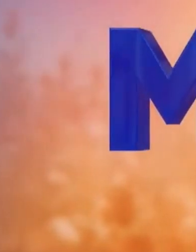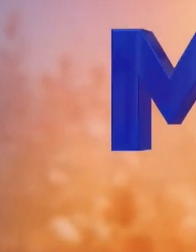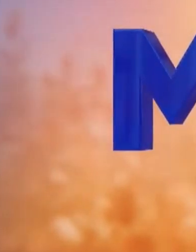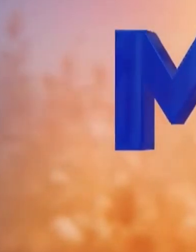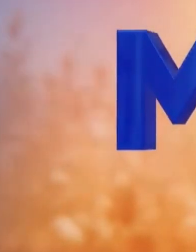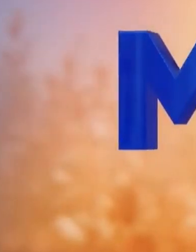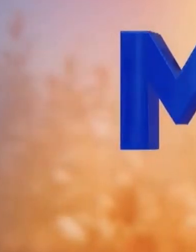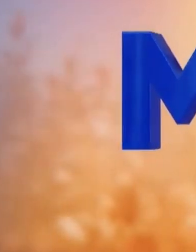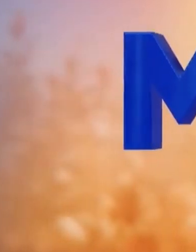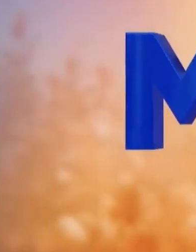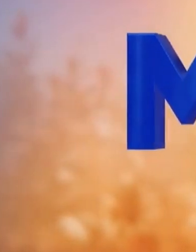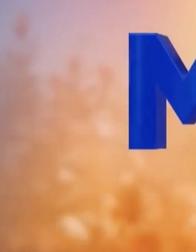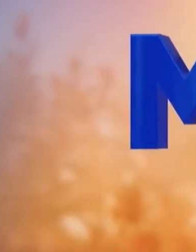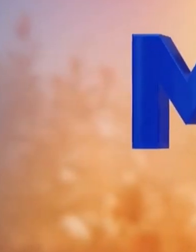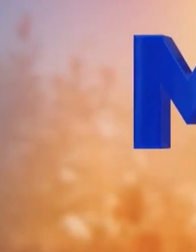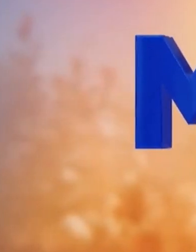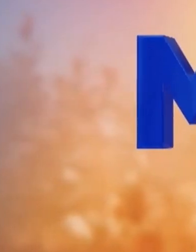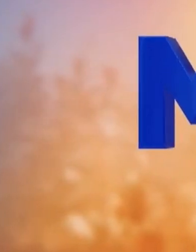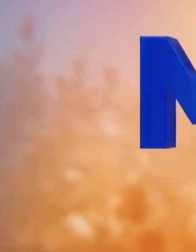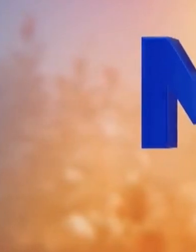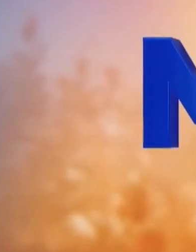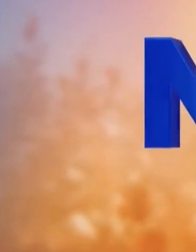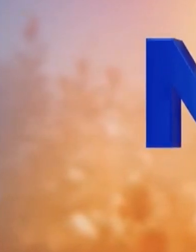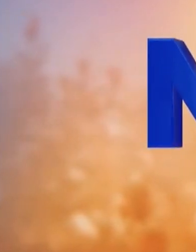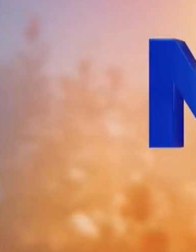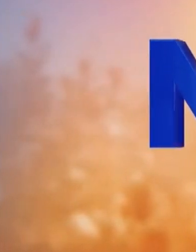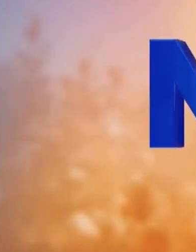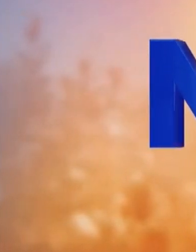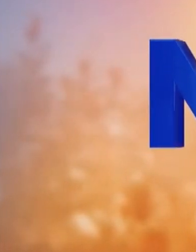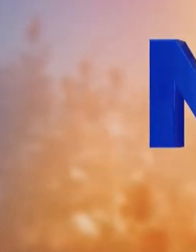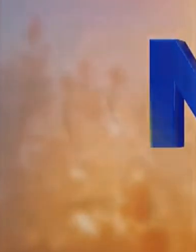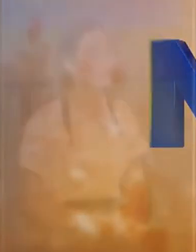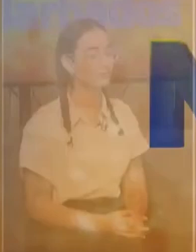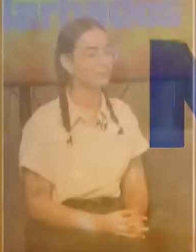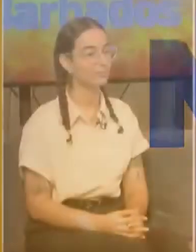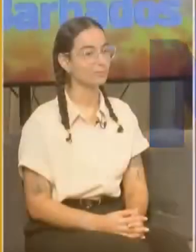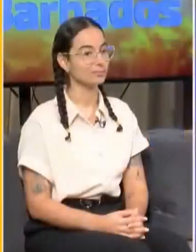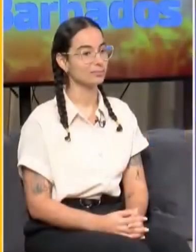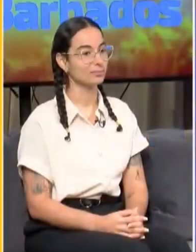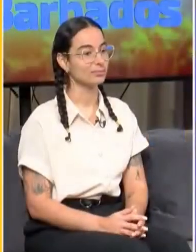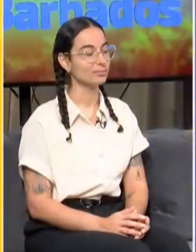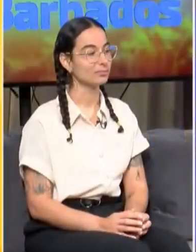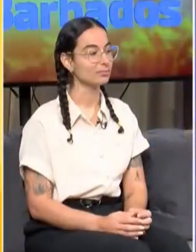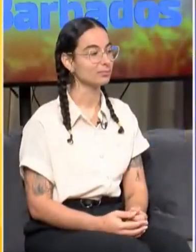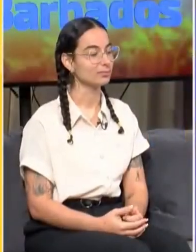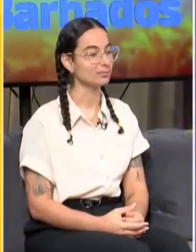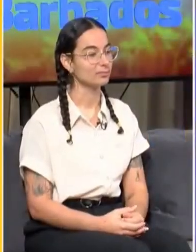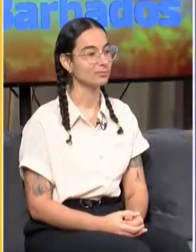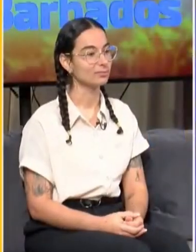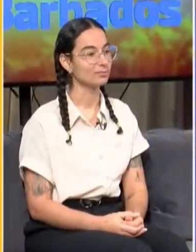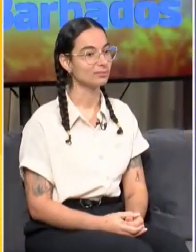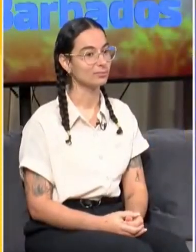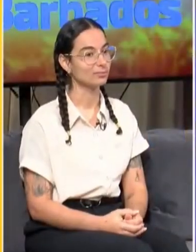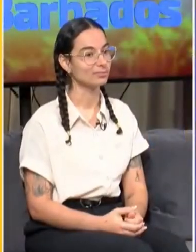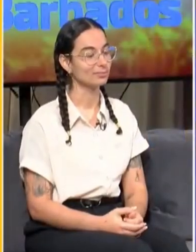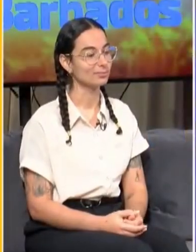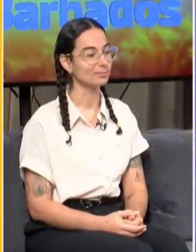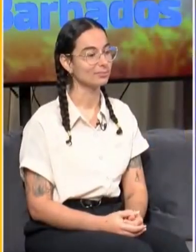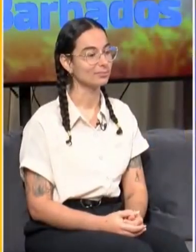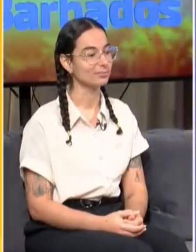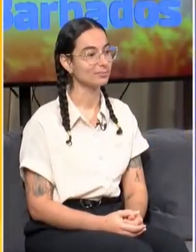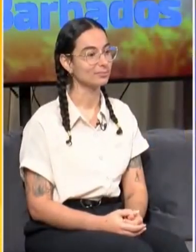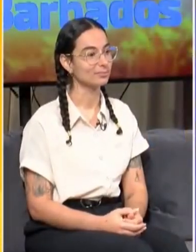Good morning. Good morning to you. Welcome back to Morning Barbados. We have